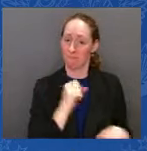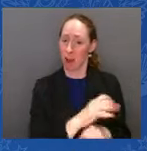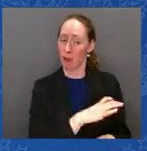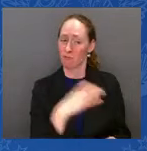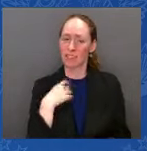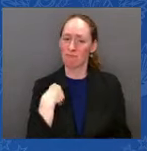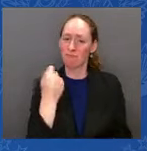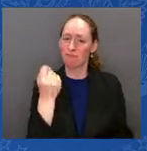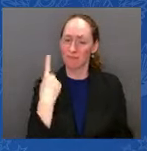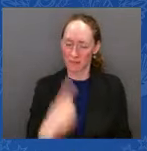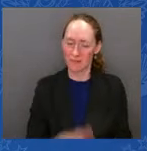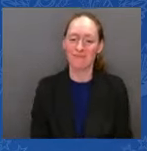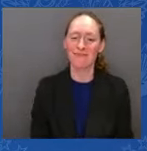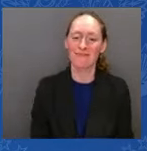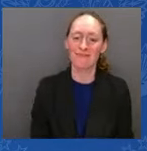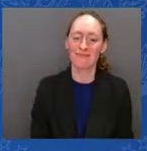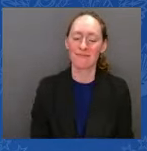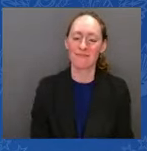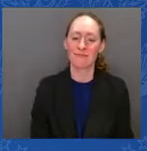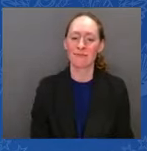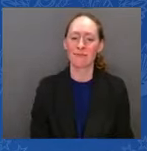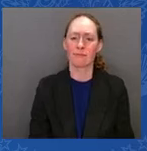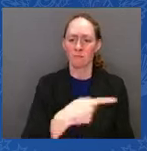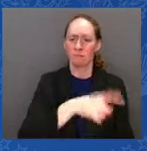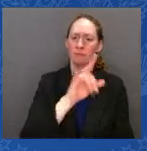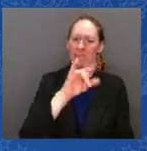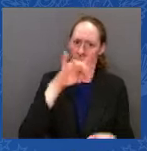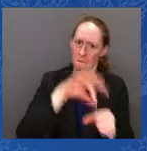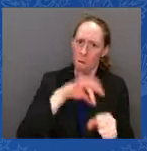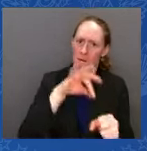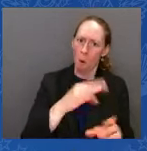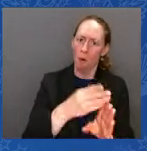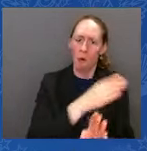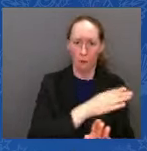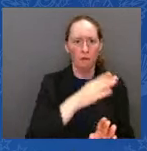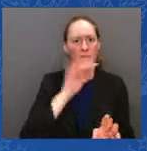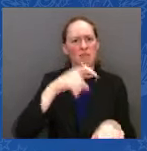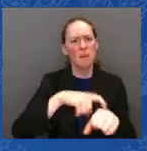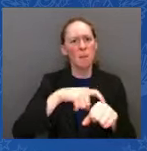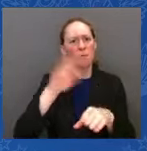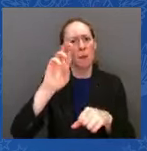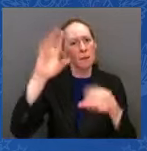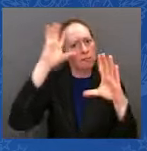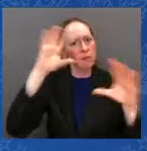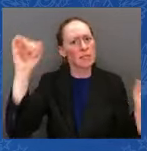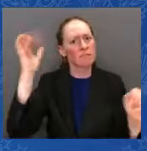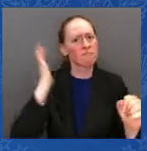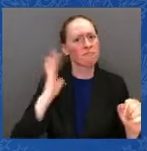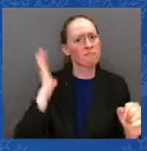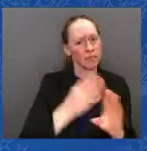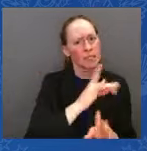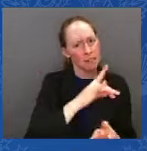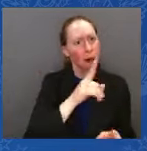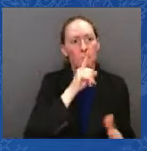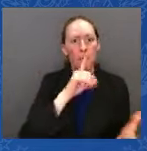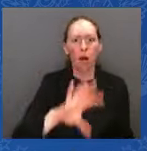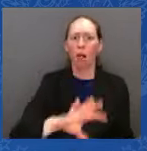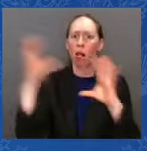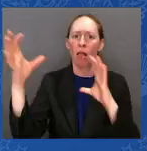default 3 times. This is not your father's Republican Party, though. You know, here's what's happened if